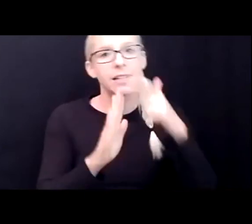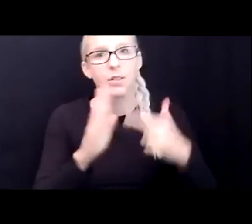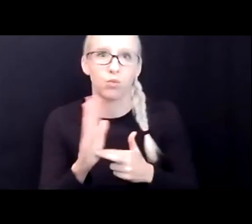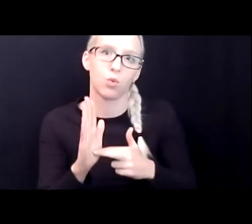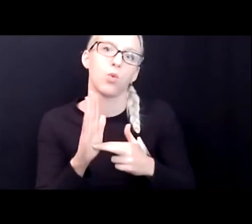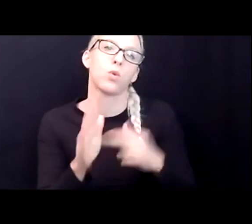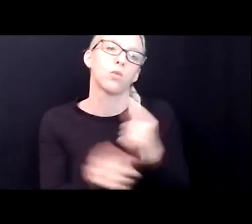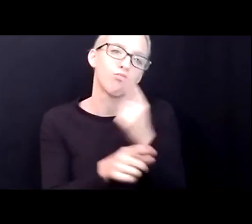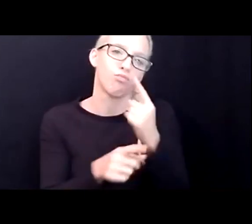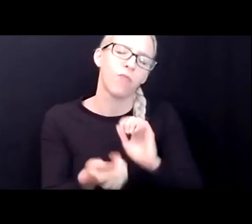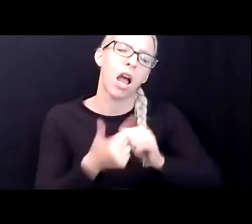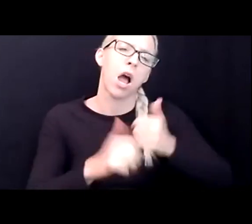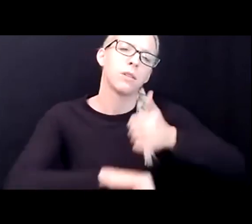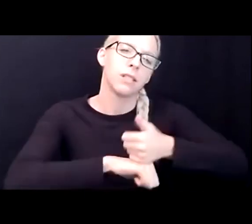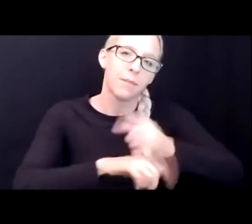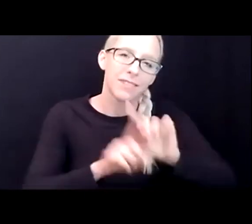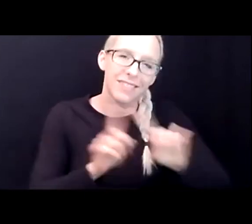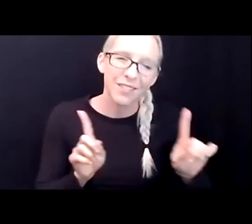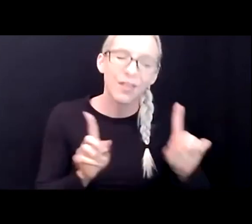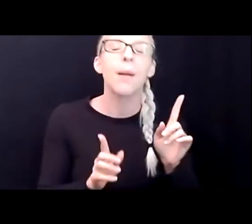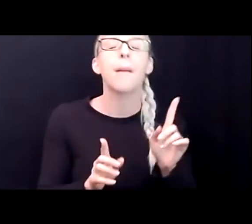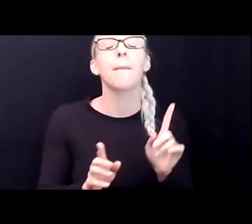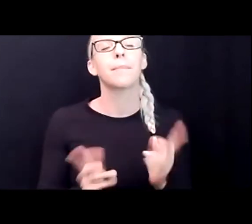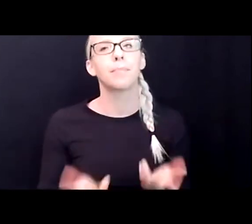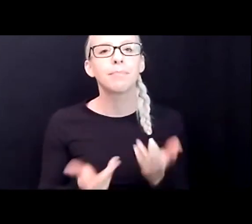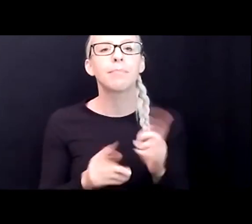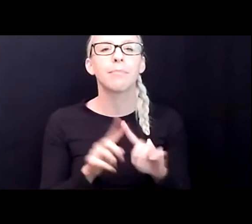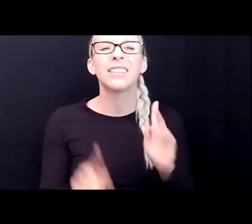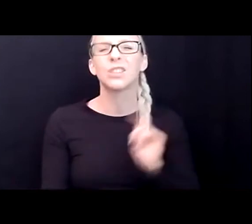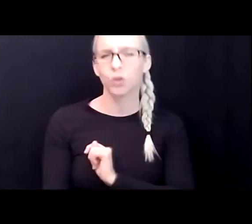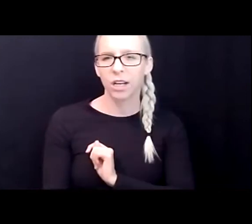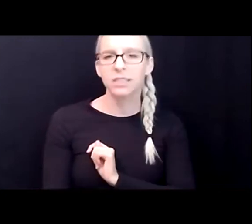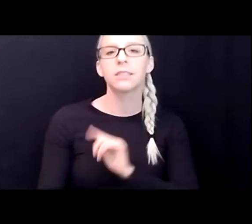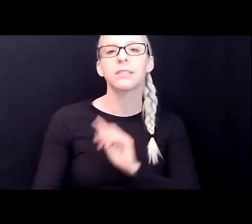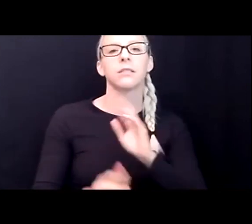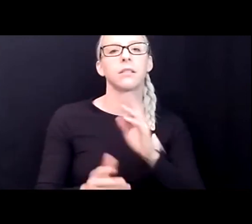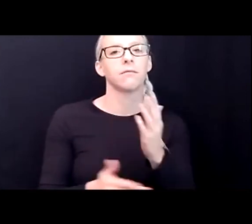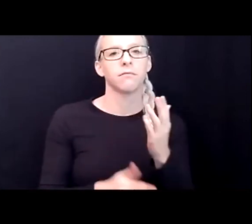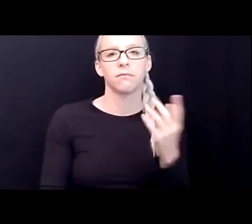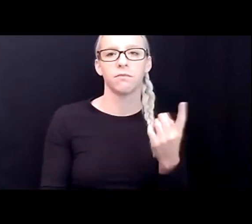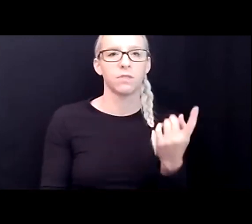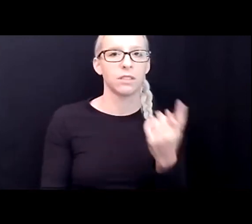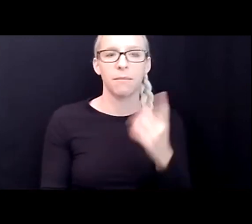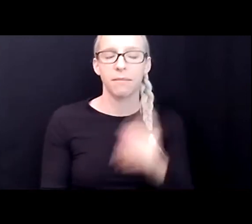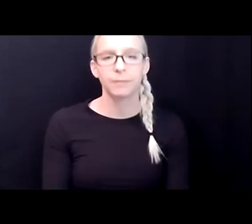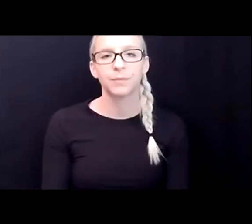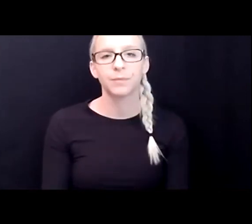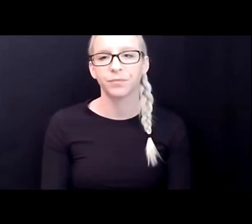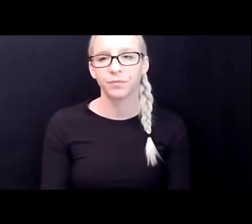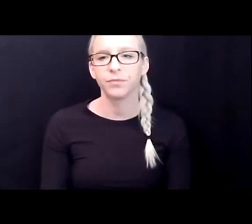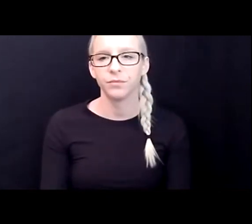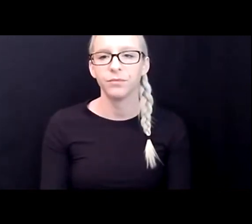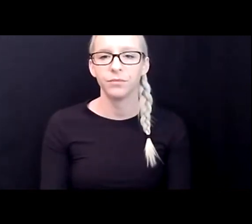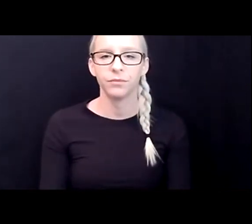should be established, but it still probably would be a trust of some sort. And then this last one I think is pretty interesting. Can